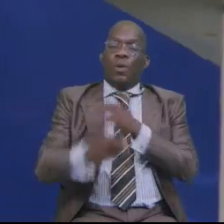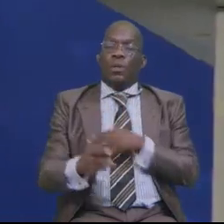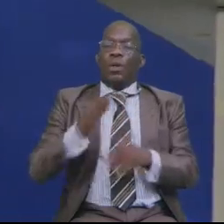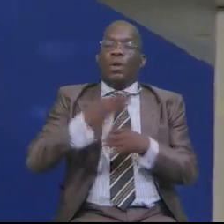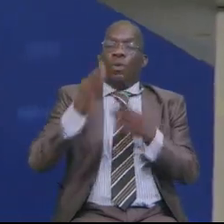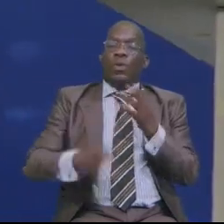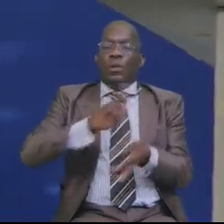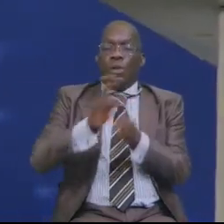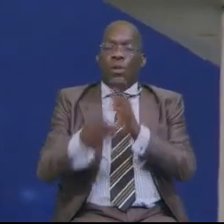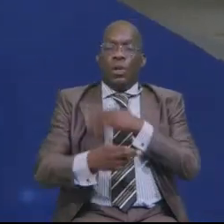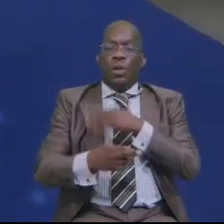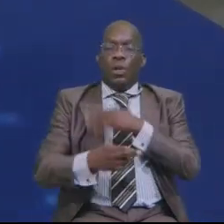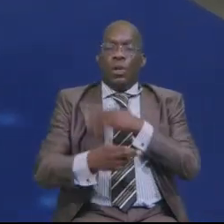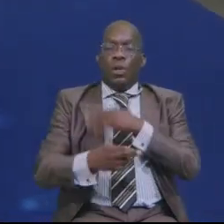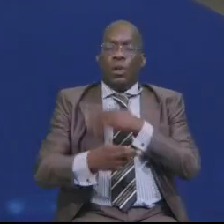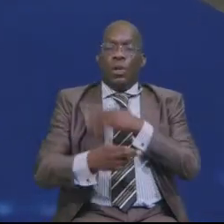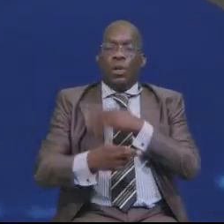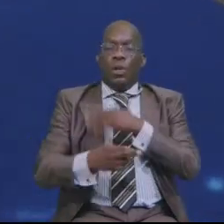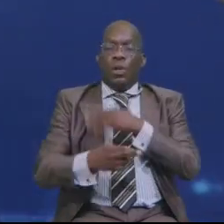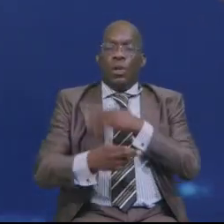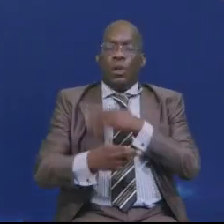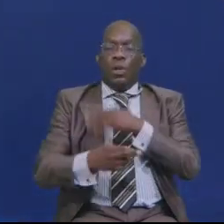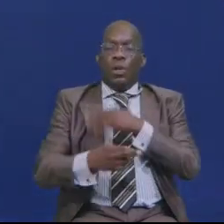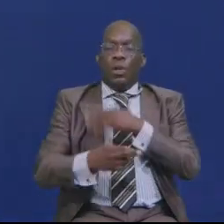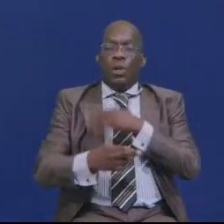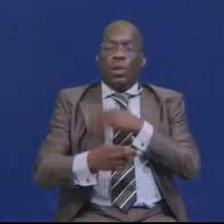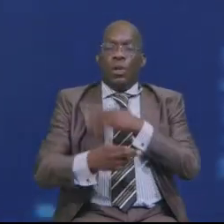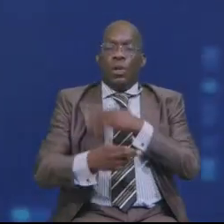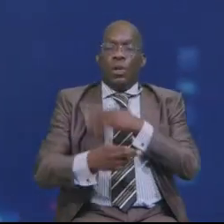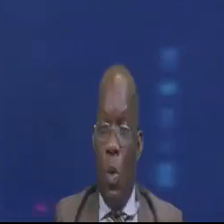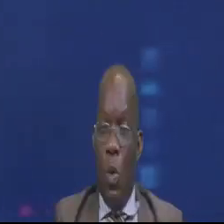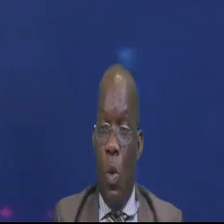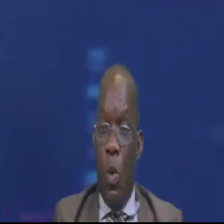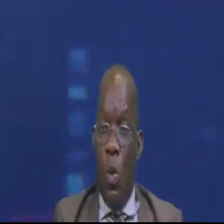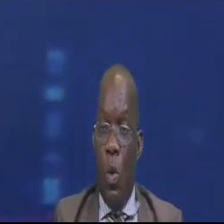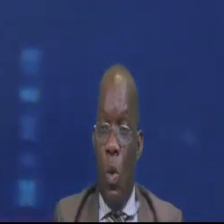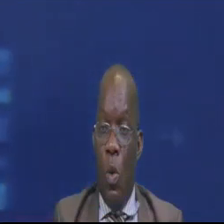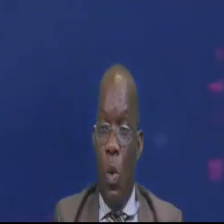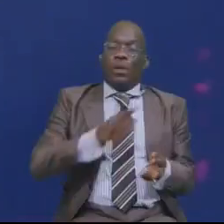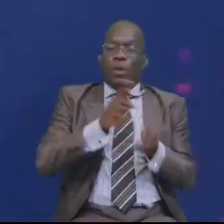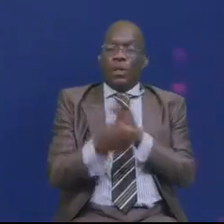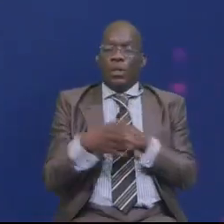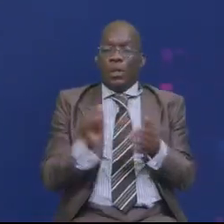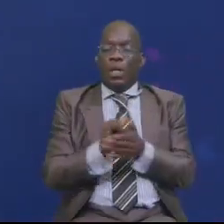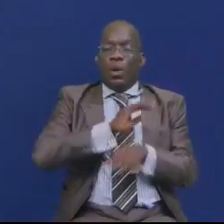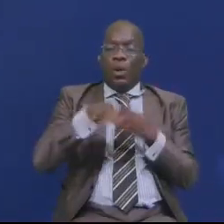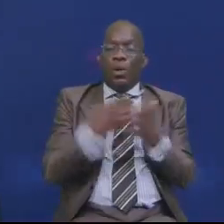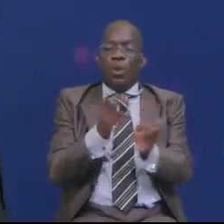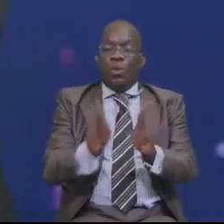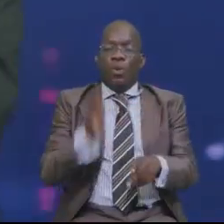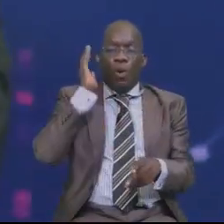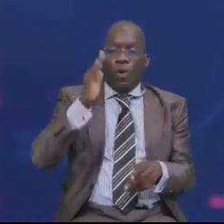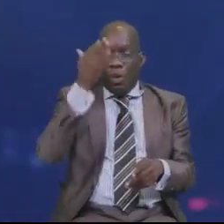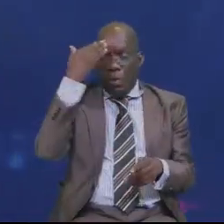heartfelt repentance, a well-known repentance, that all the people around you will know that you